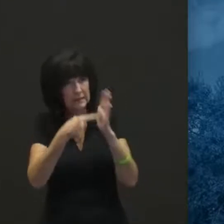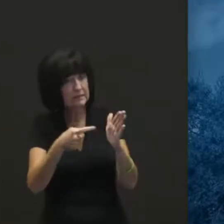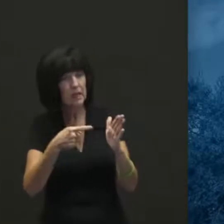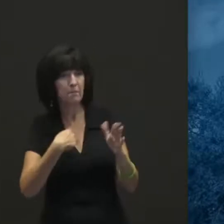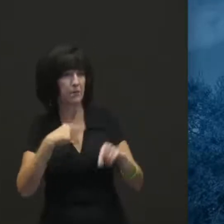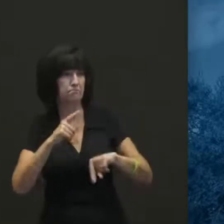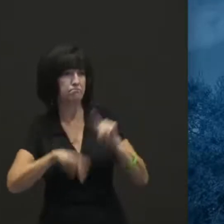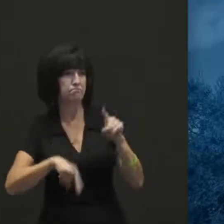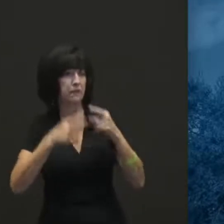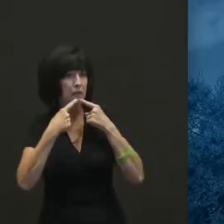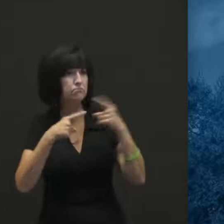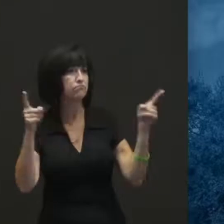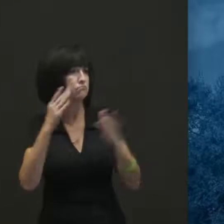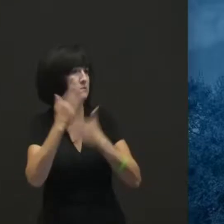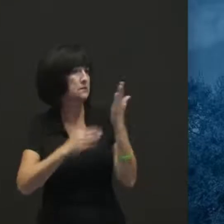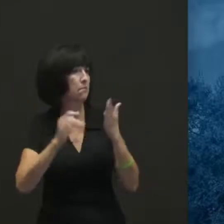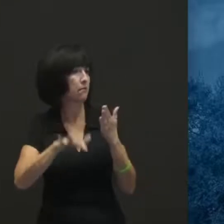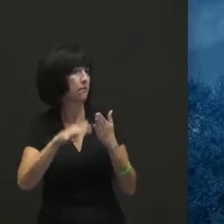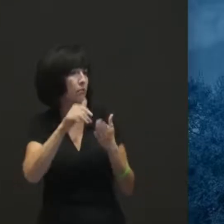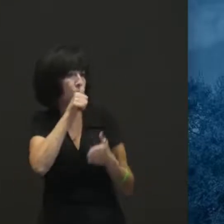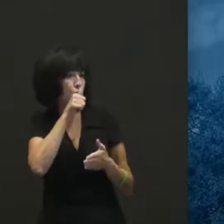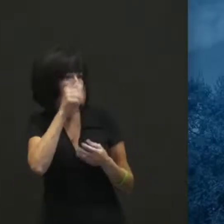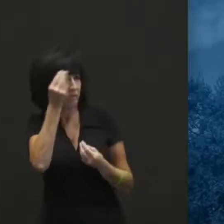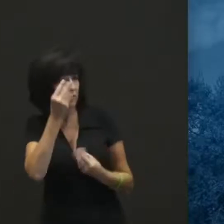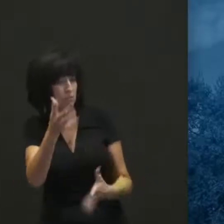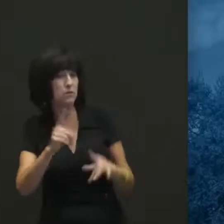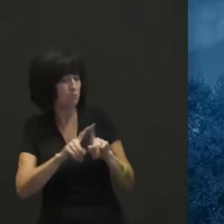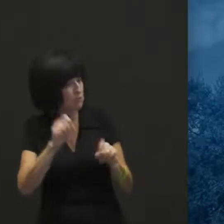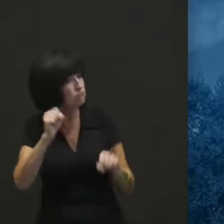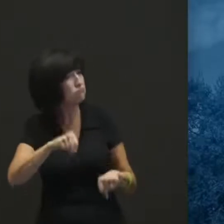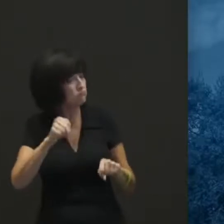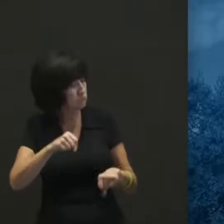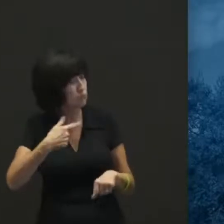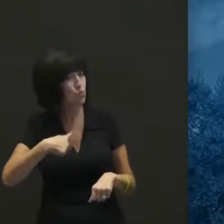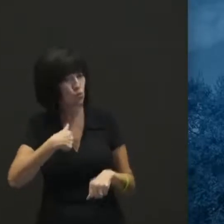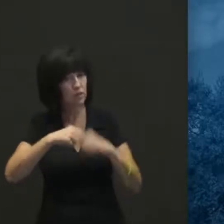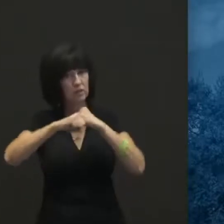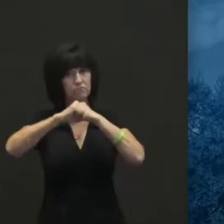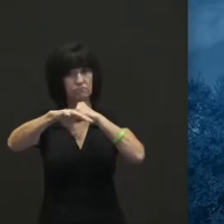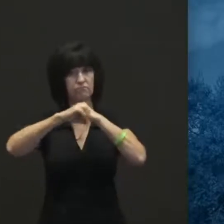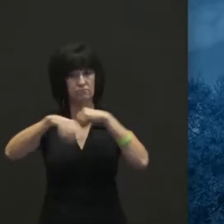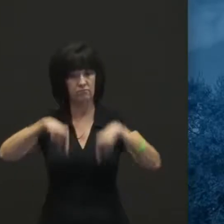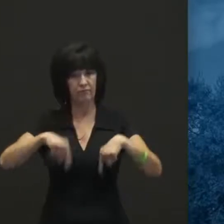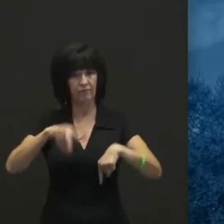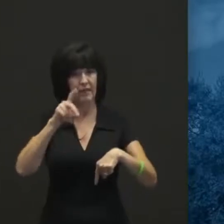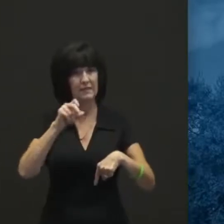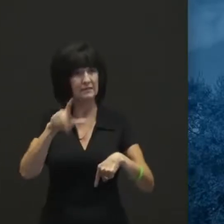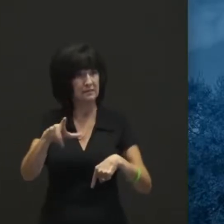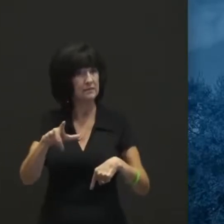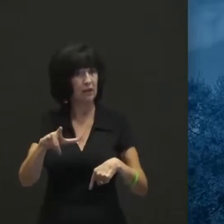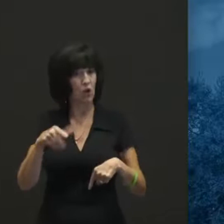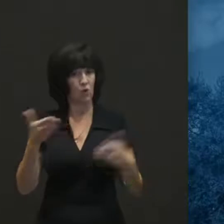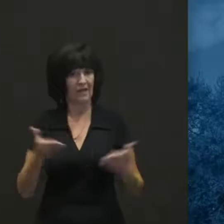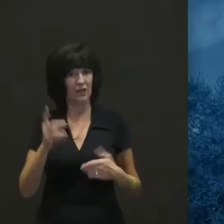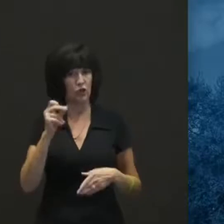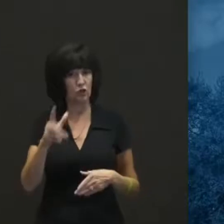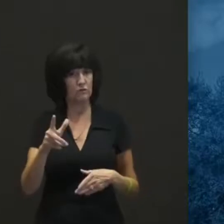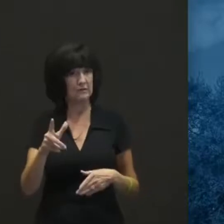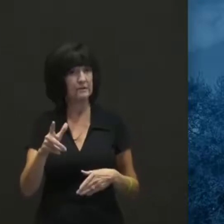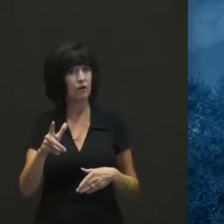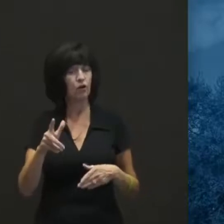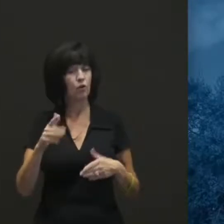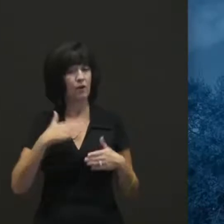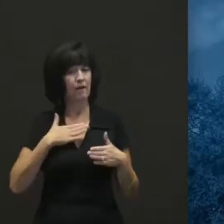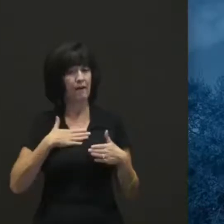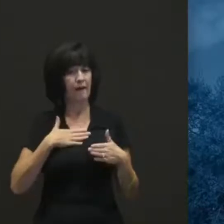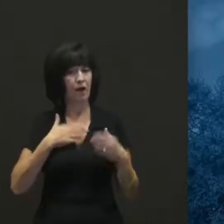are promoting that concept and promoting Delaware as a place that's less densely populated, that's got lower taxes and lower